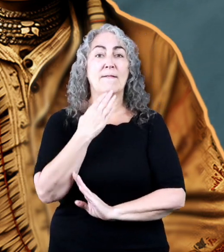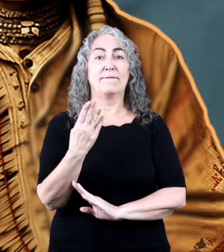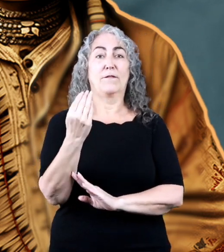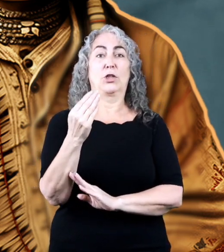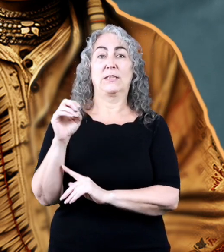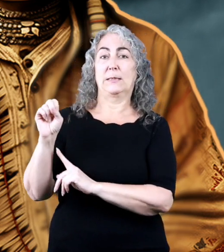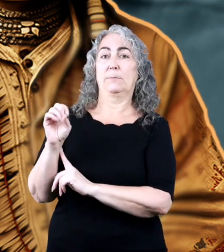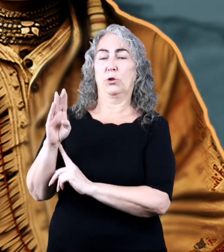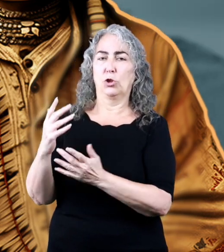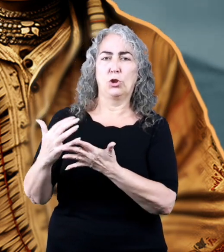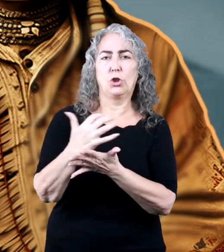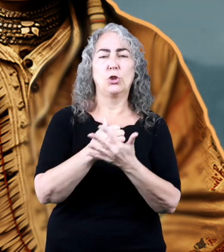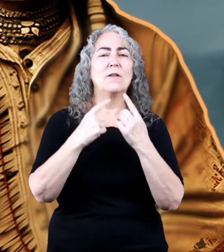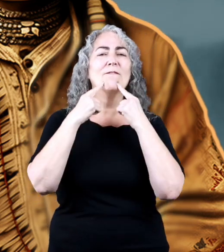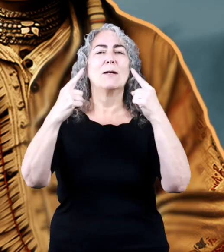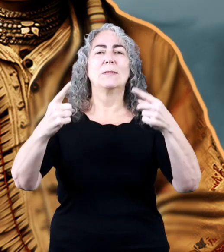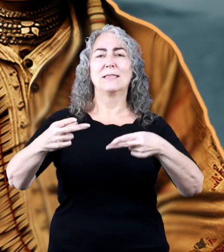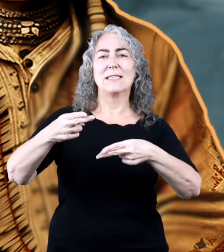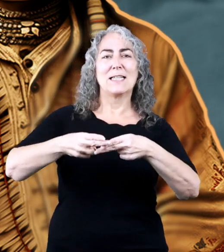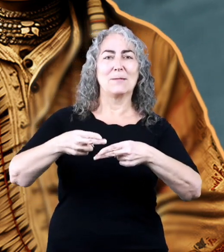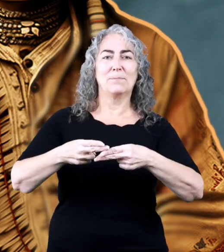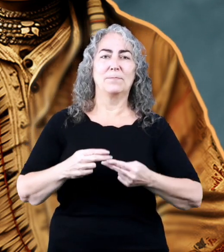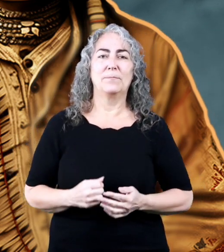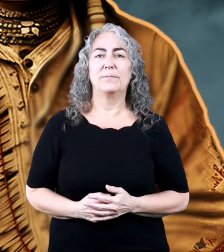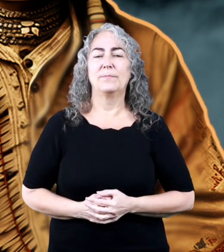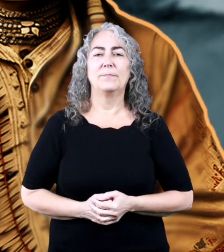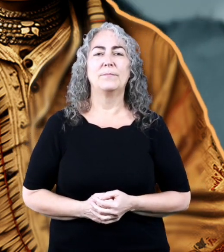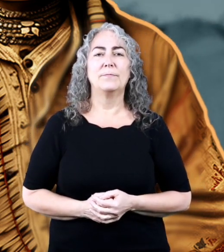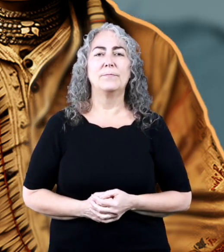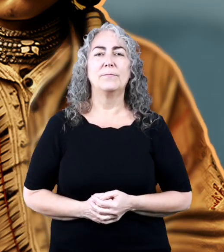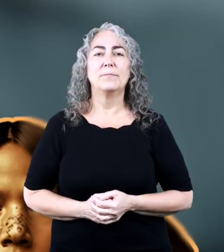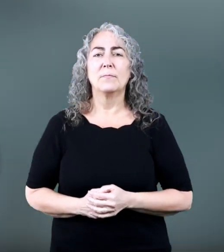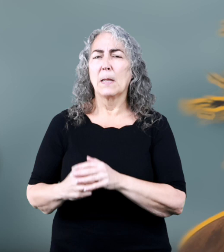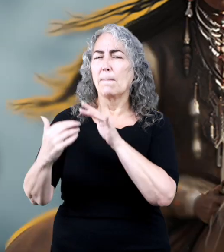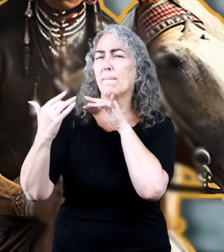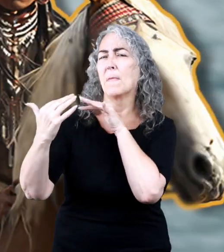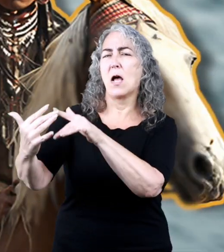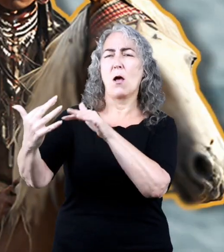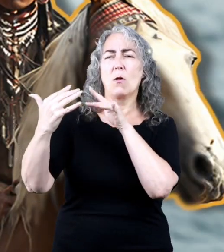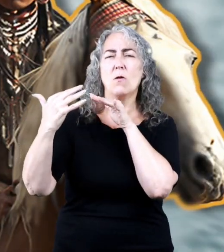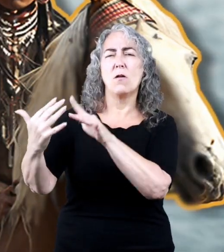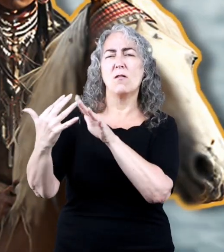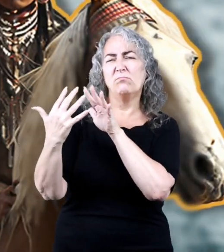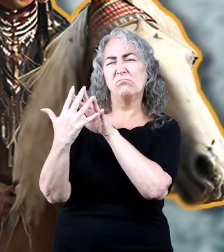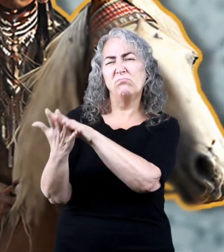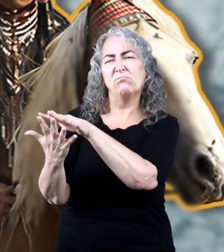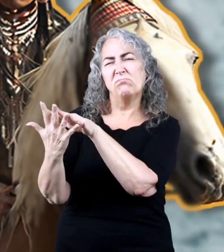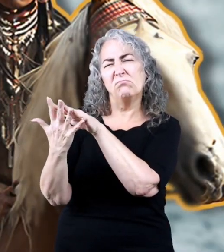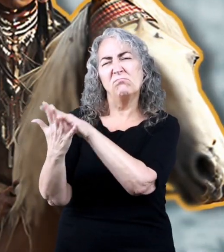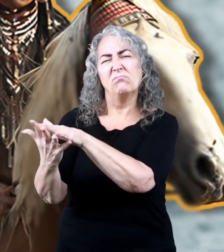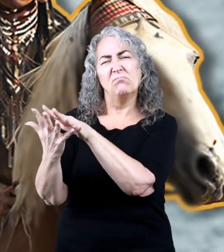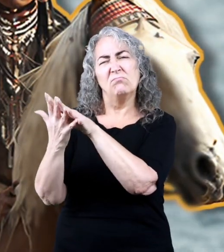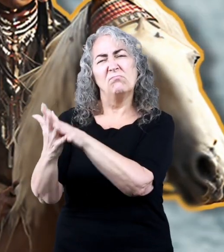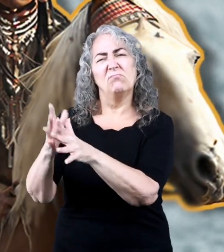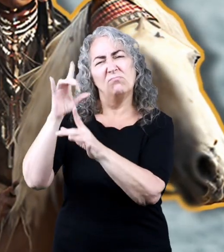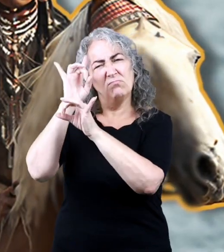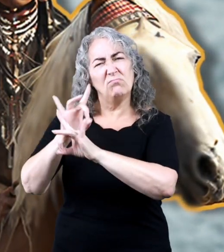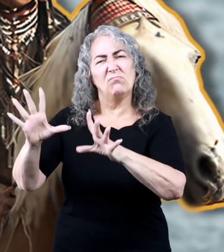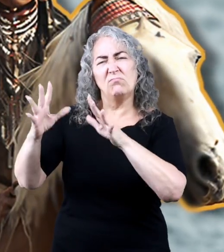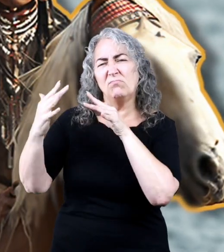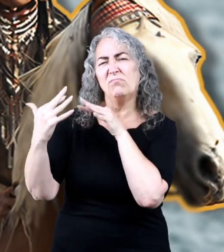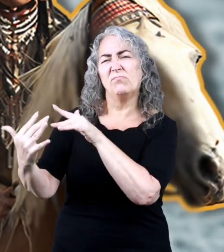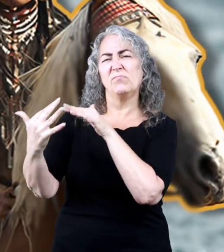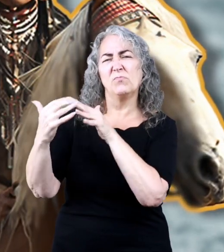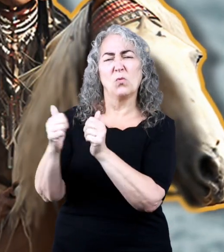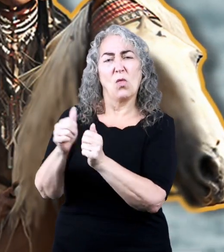14, Sitting Bull earned his now famous name in battle after knocking a warrior from a rival tribe off